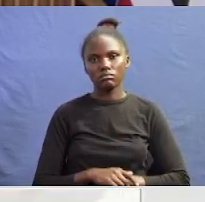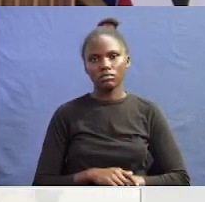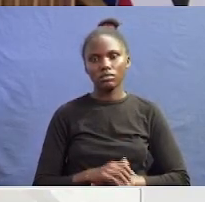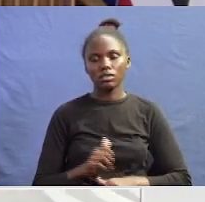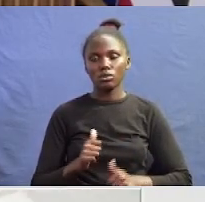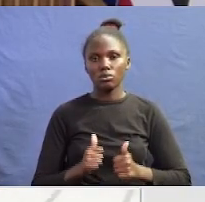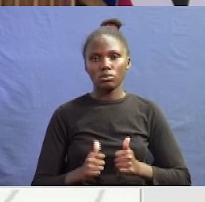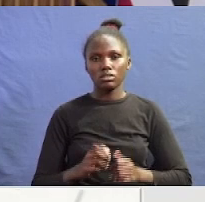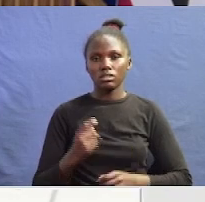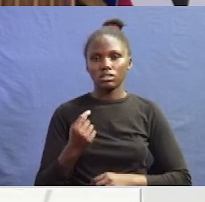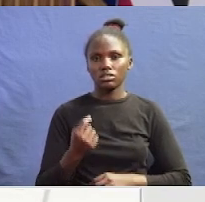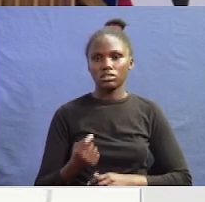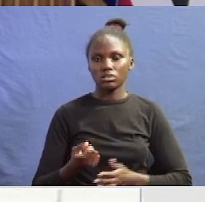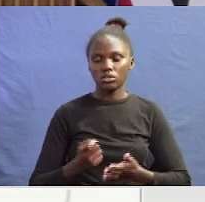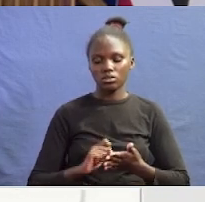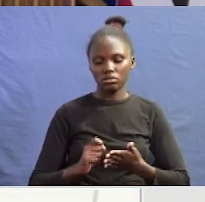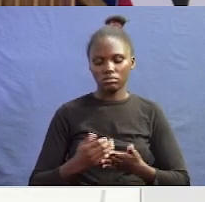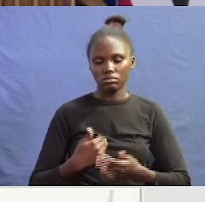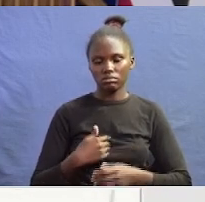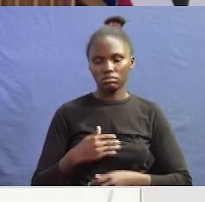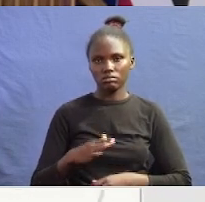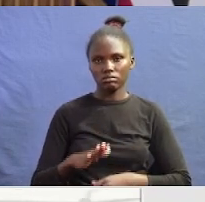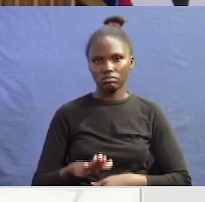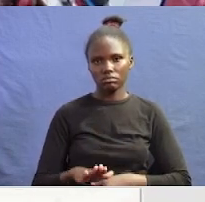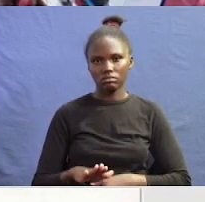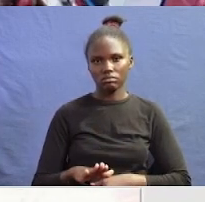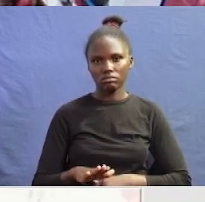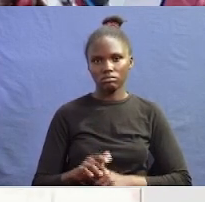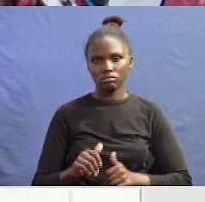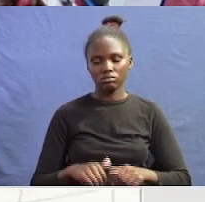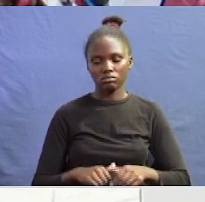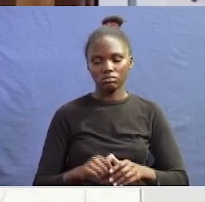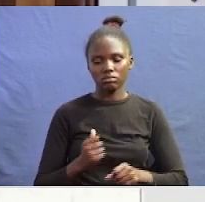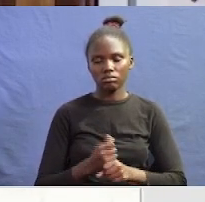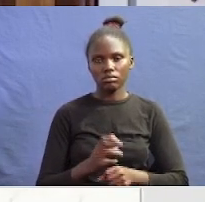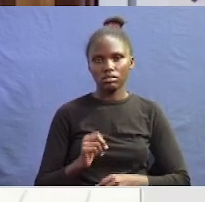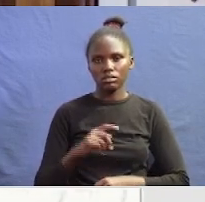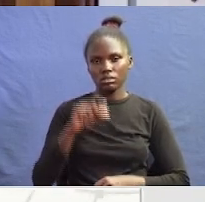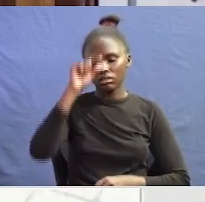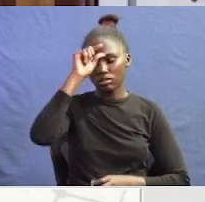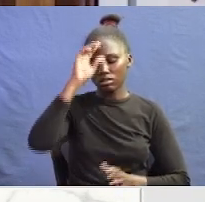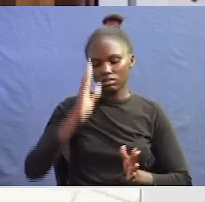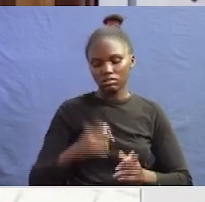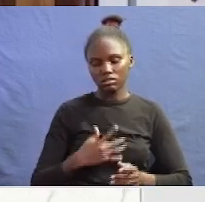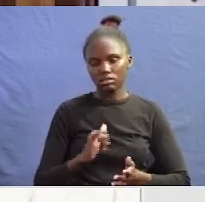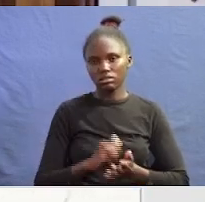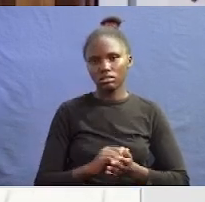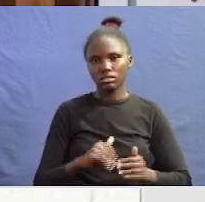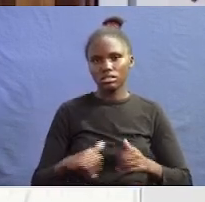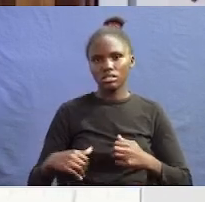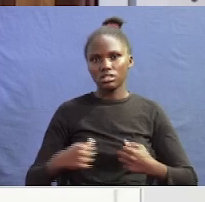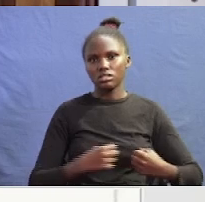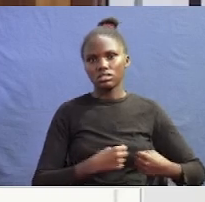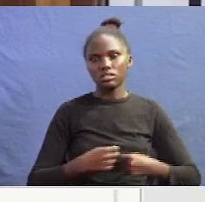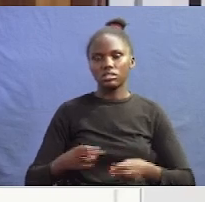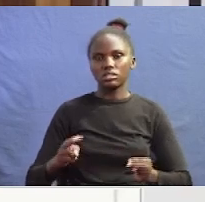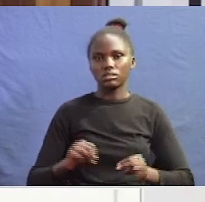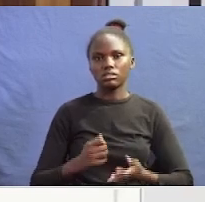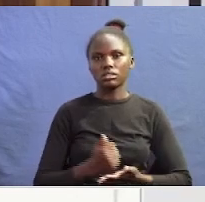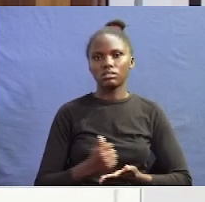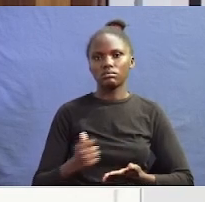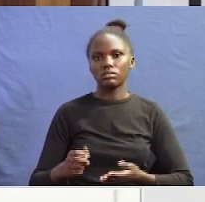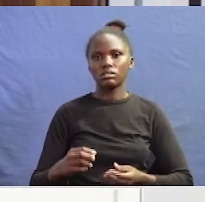scanned roll call vote is contained in the accompanying. Governor Guyo's legal team challenged the validity of the impeachment